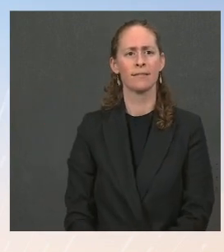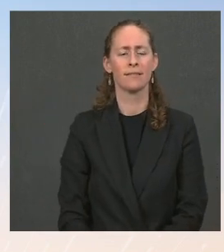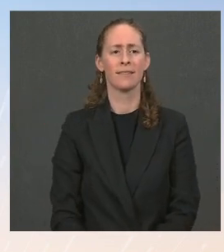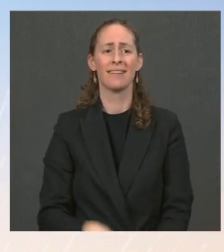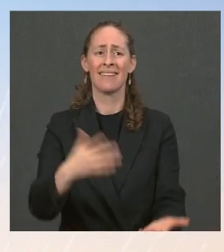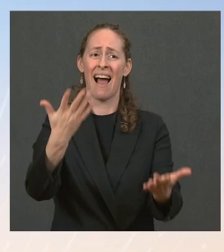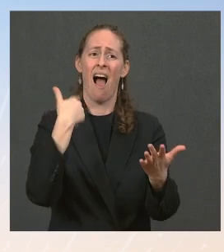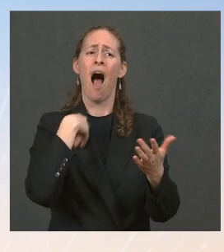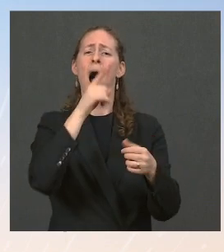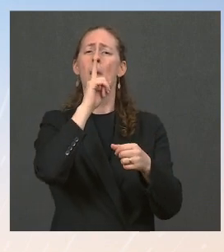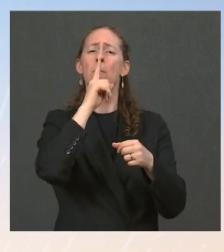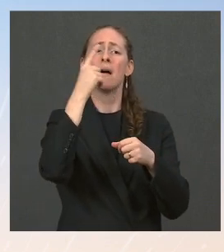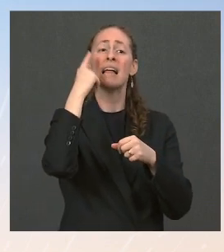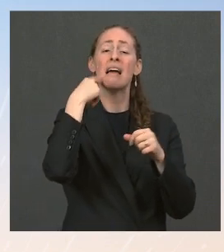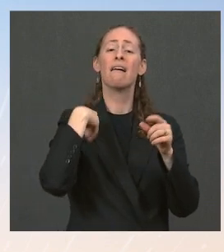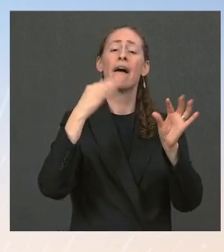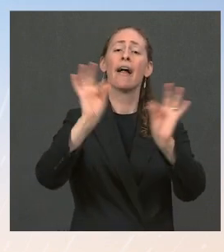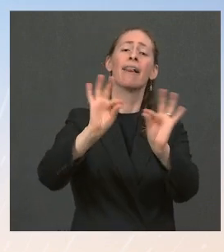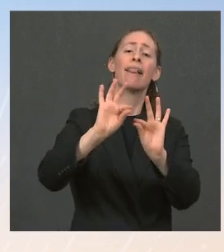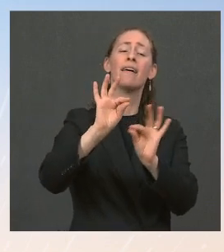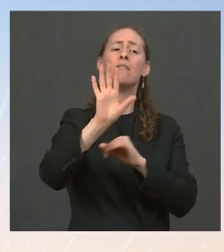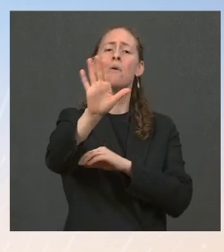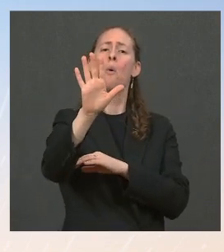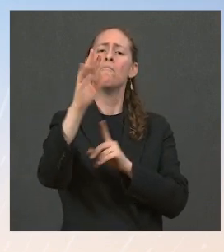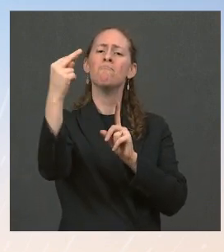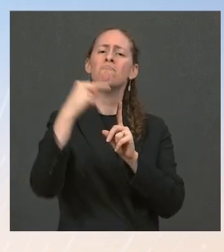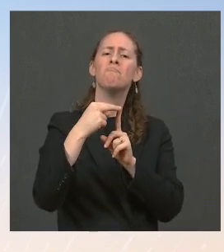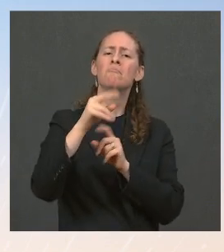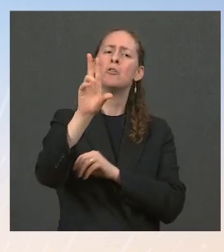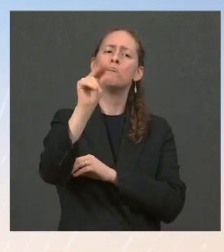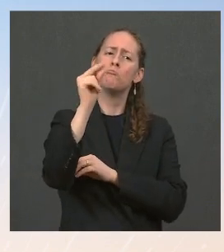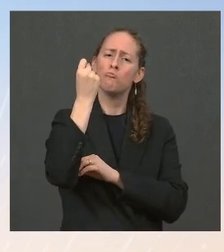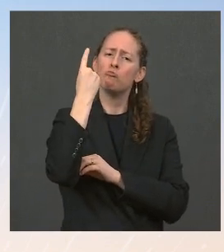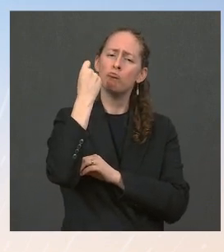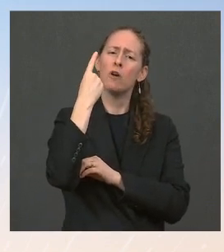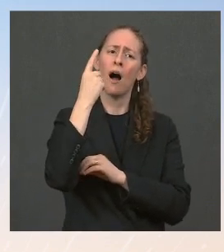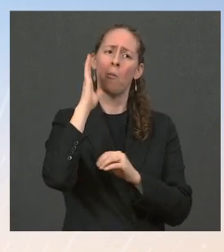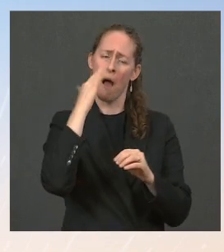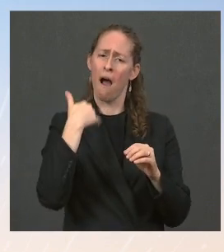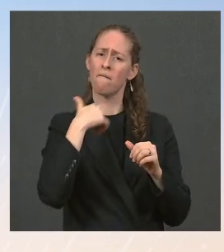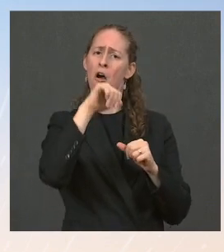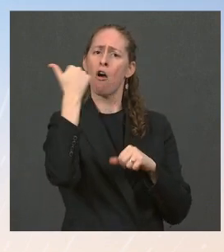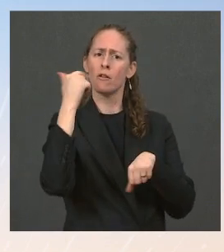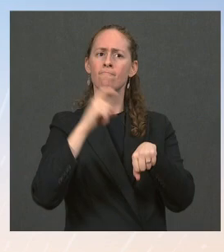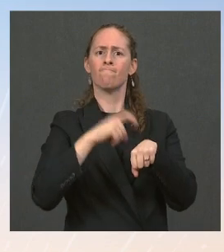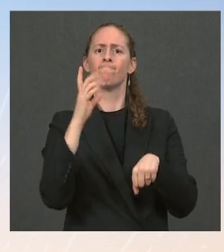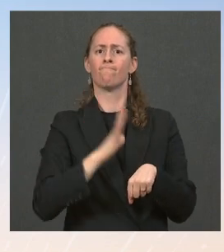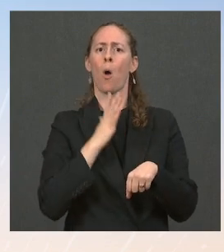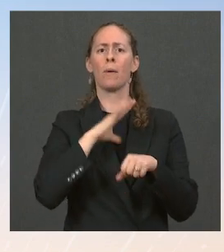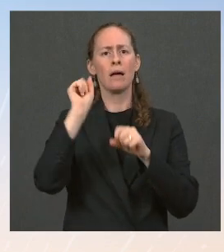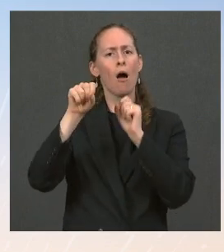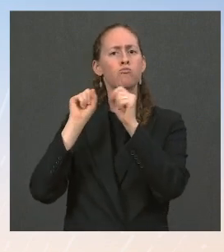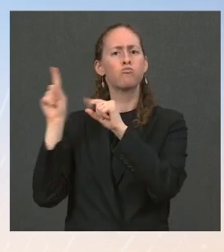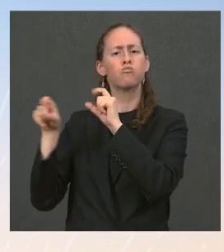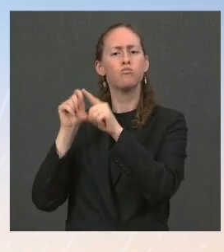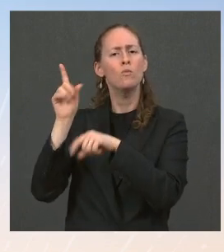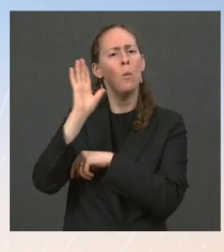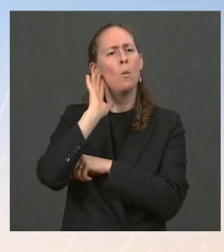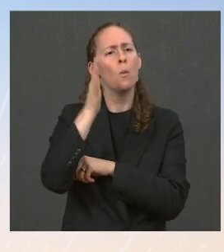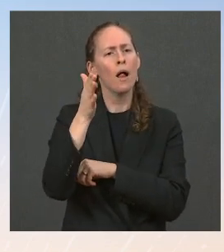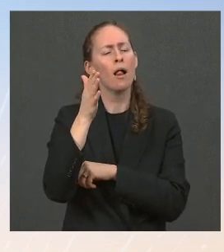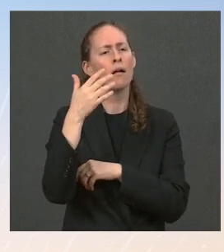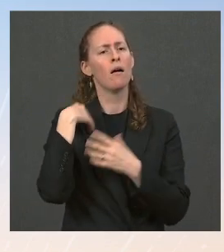ask for a formal press conference, which certainly I'm sure we will have another one. But I will convey to you that as it relates to providing information to the